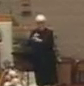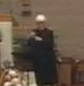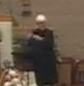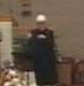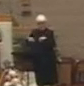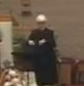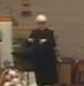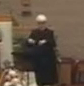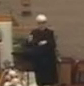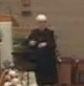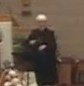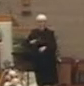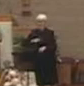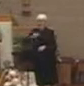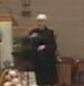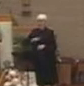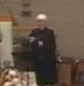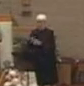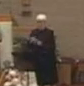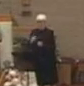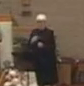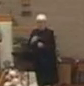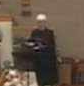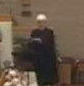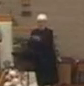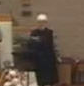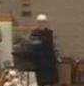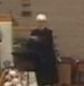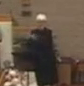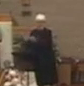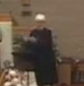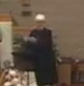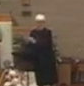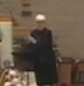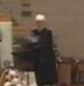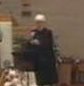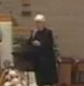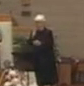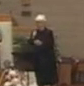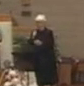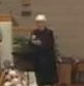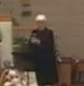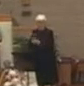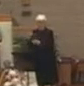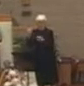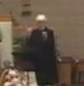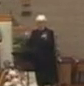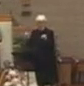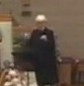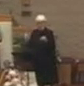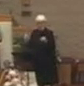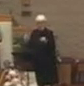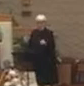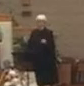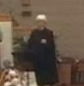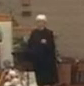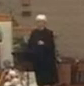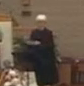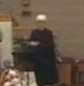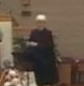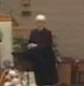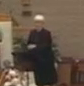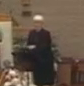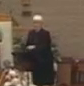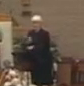here, would always get upset with me because I would recommend books that she had not yet bought for the store. I'm doing the same thing